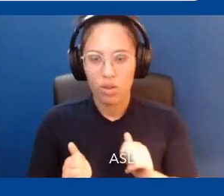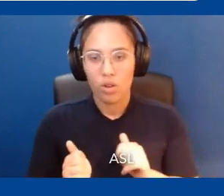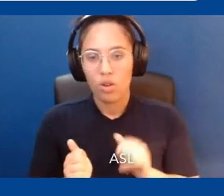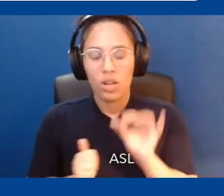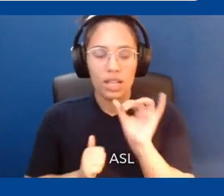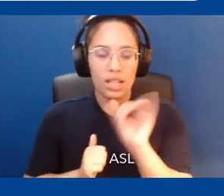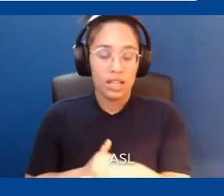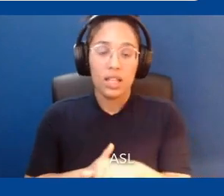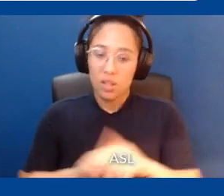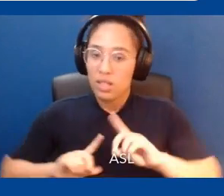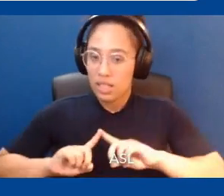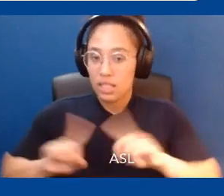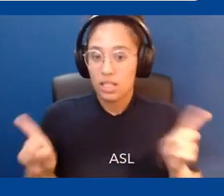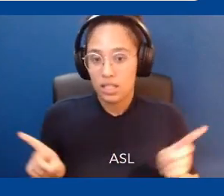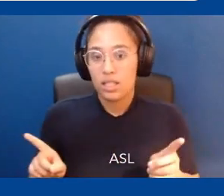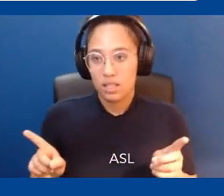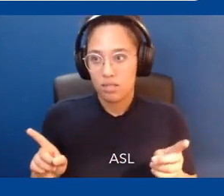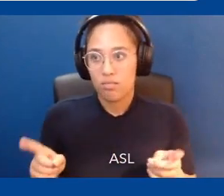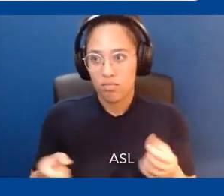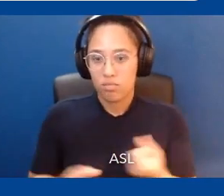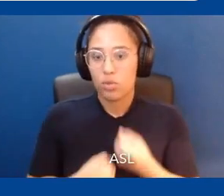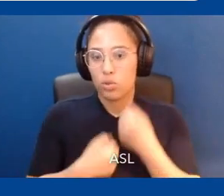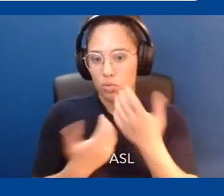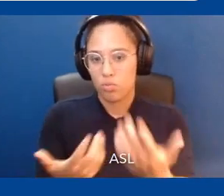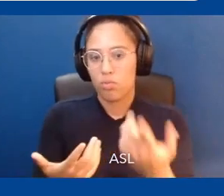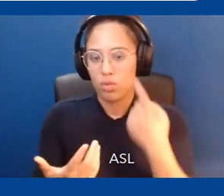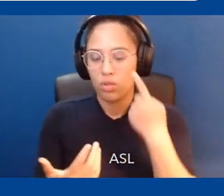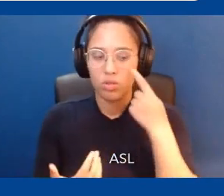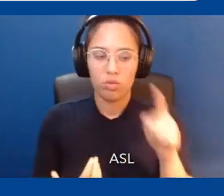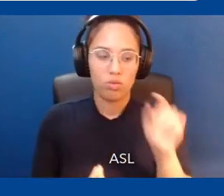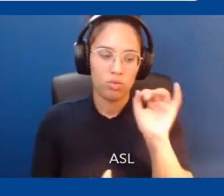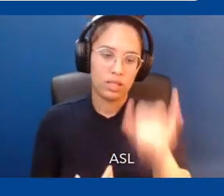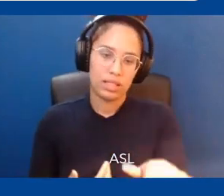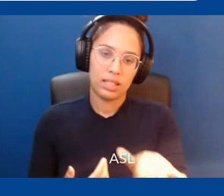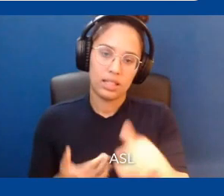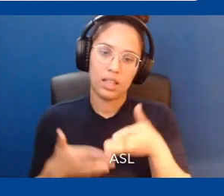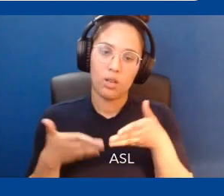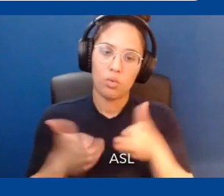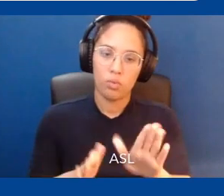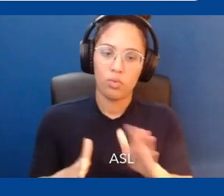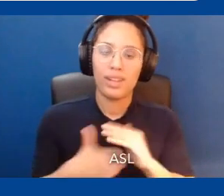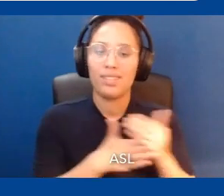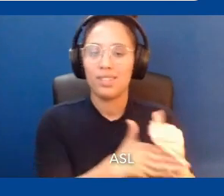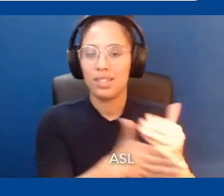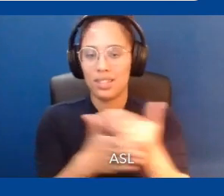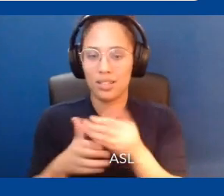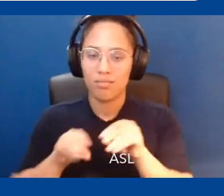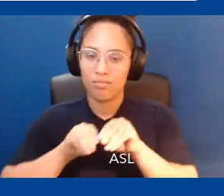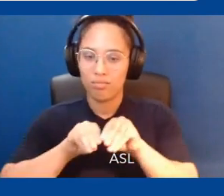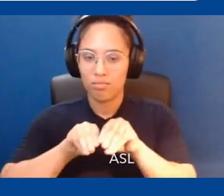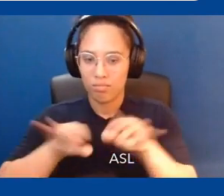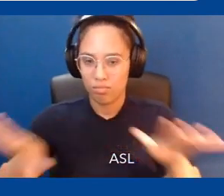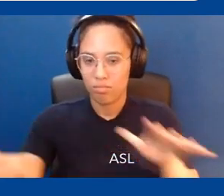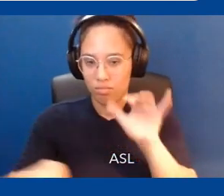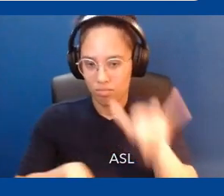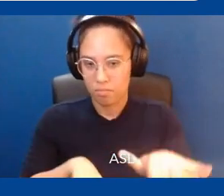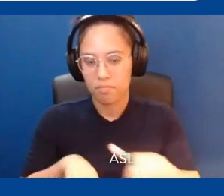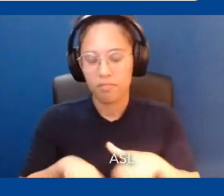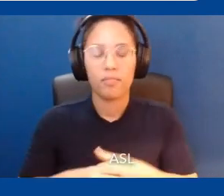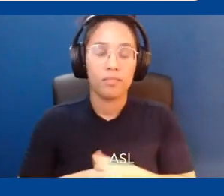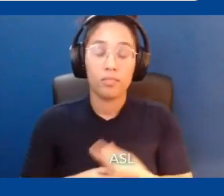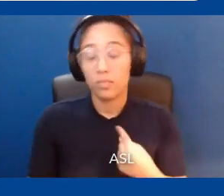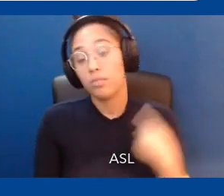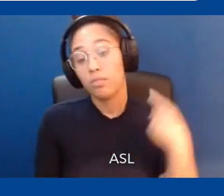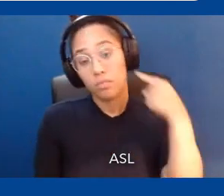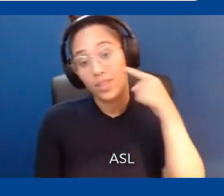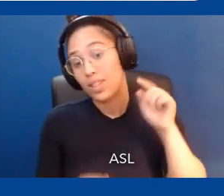very different expressions of that circulation. And I find that's great because it's